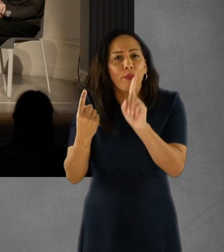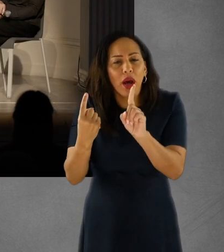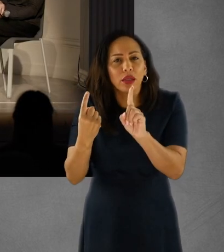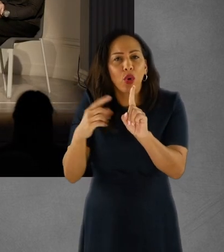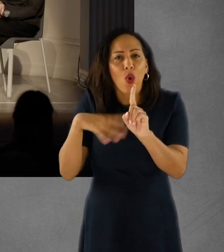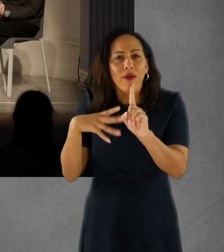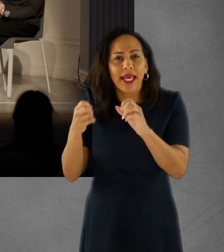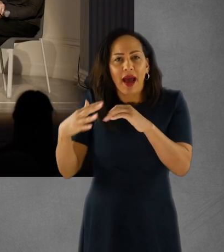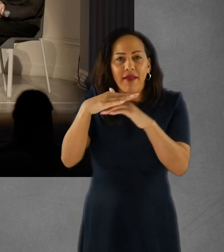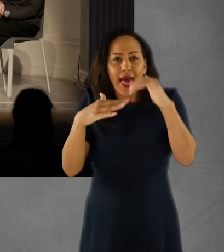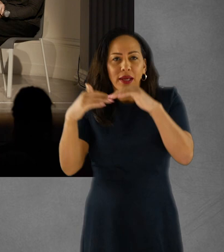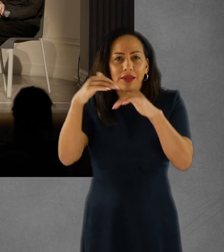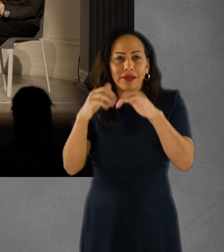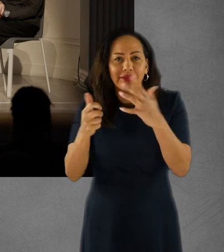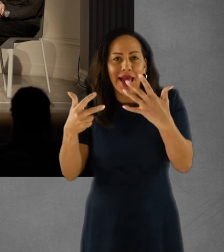brains and these relationships.